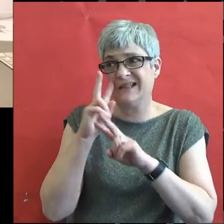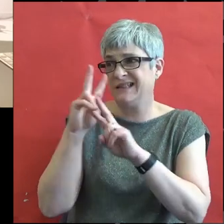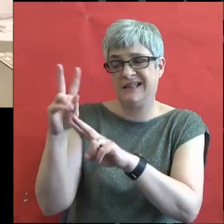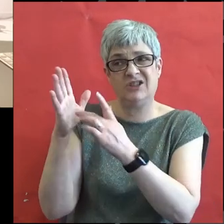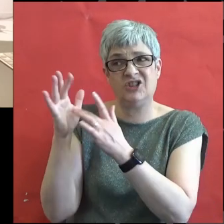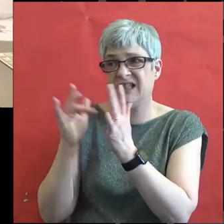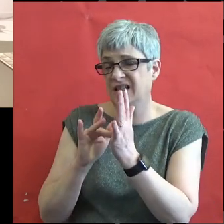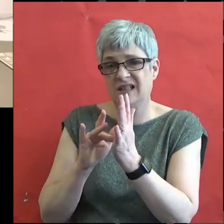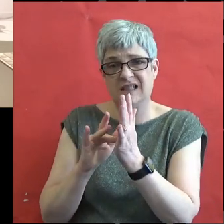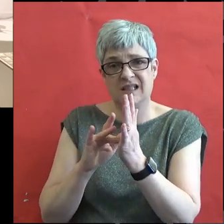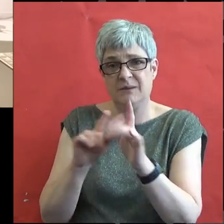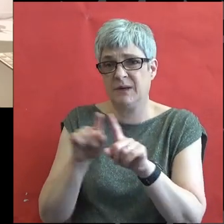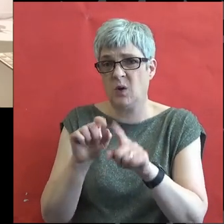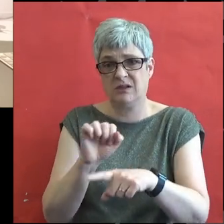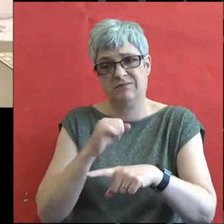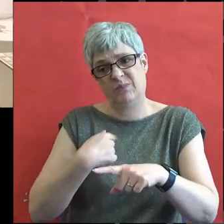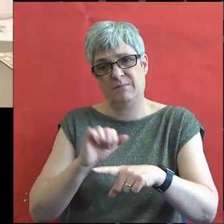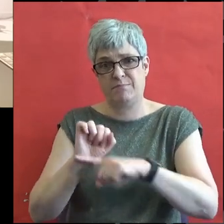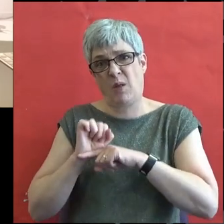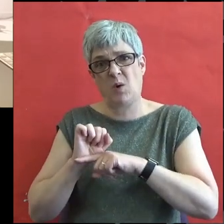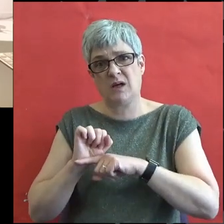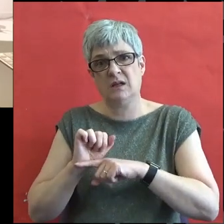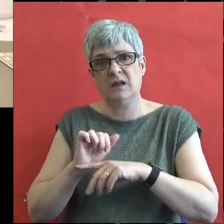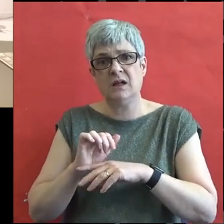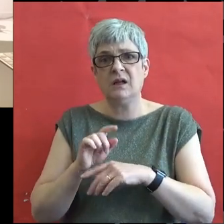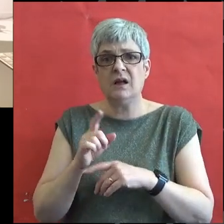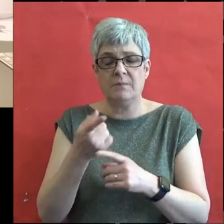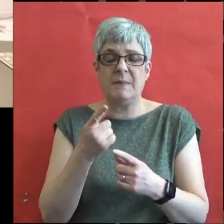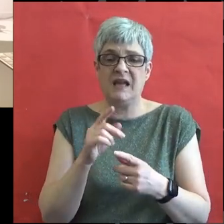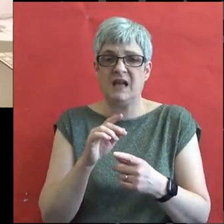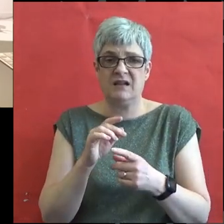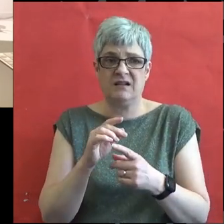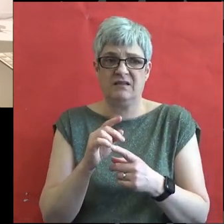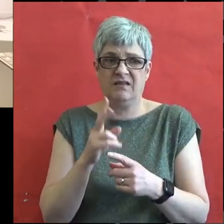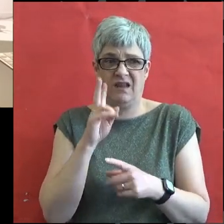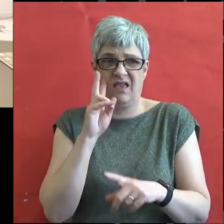It might be the thing that drives them away from church. It might be